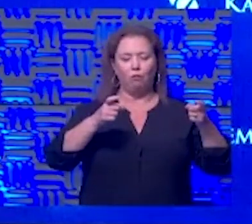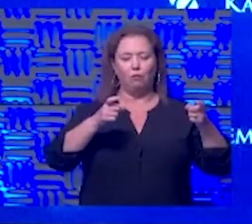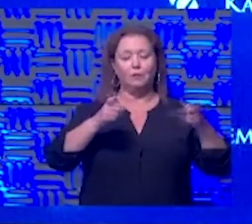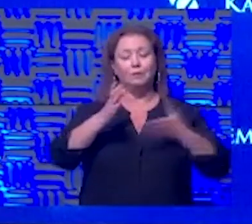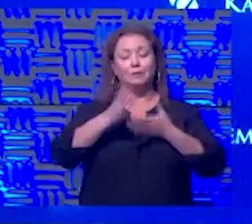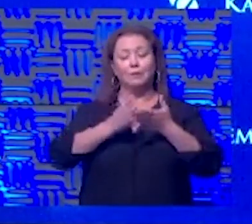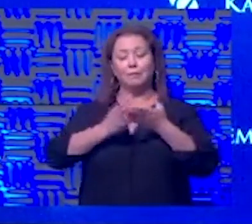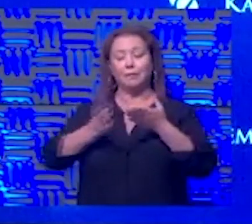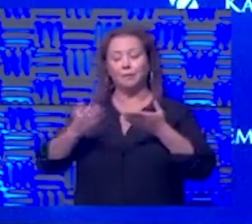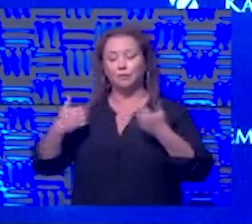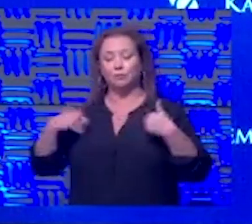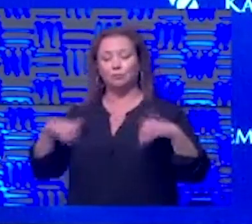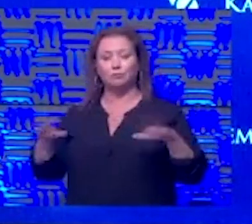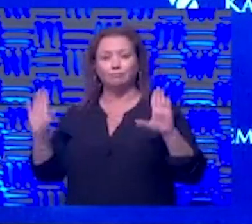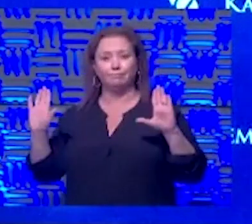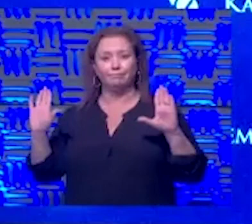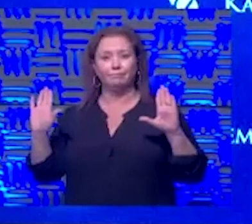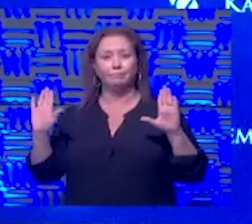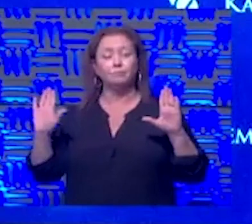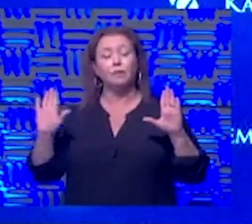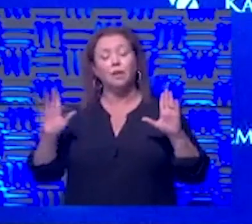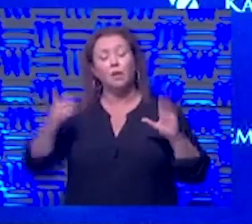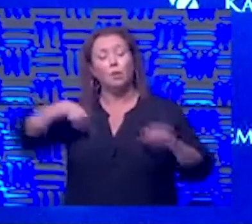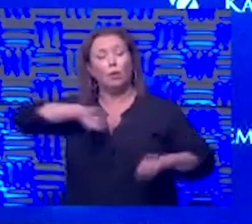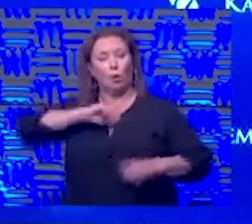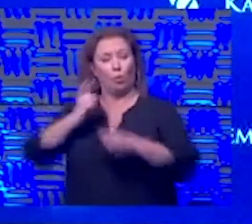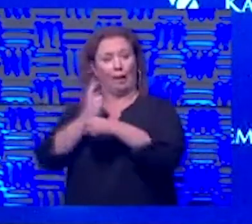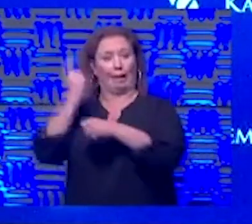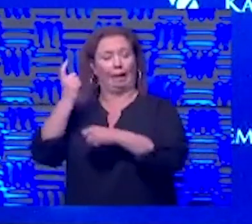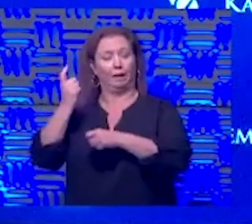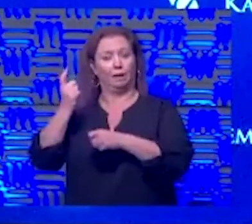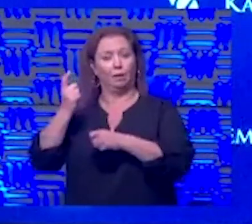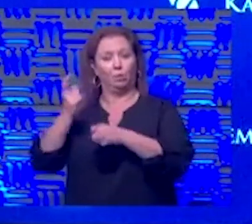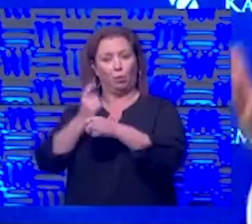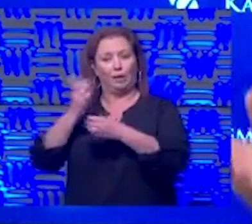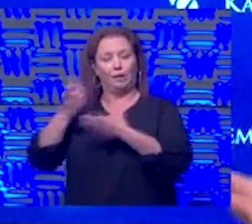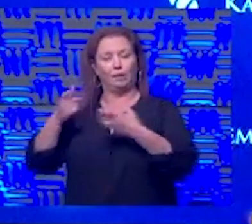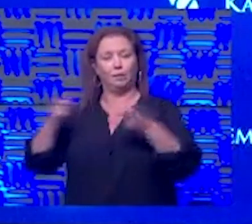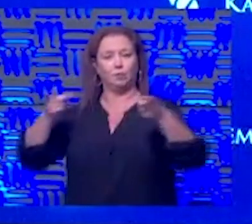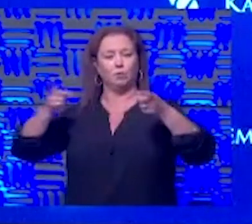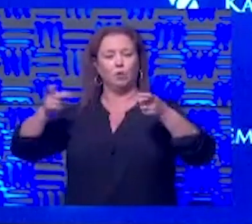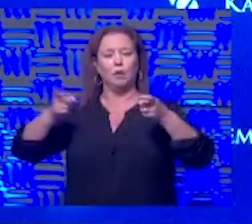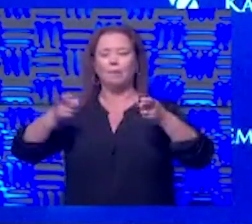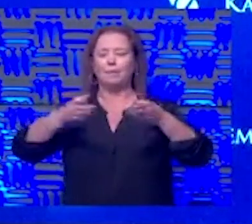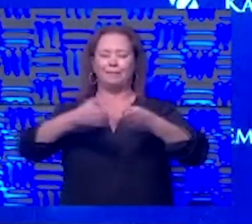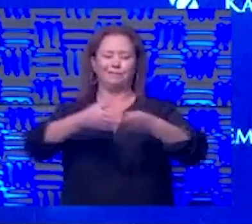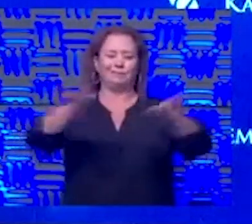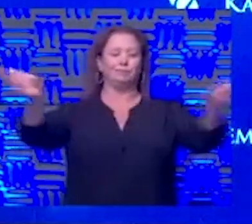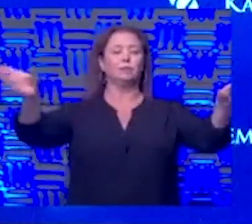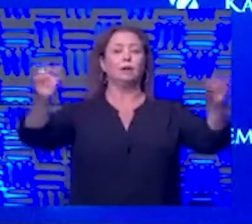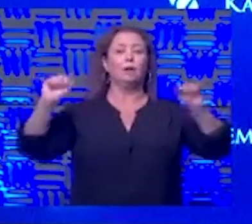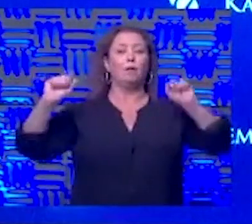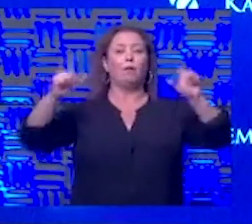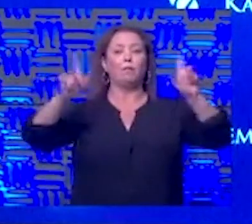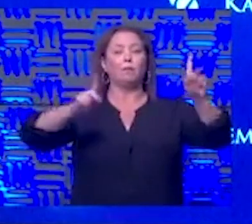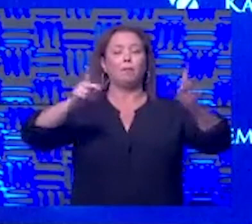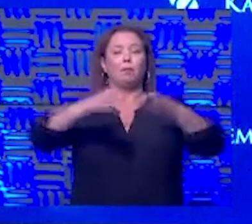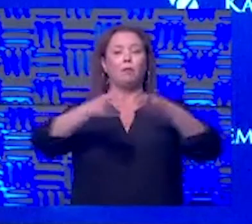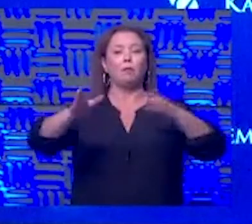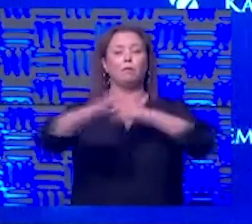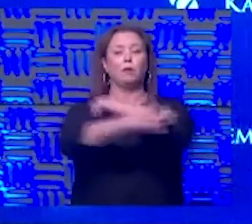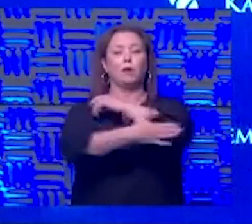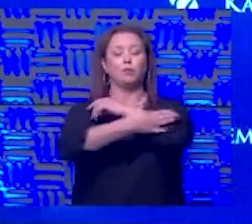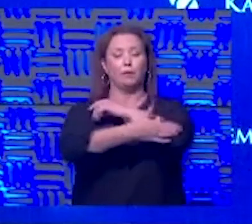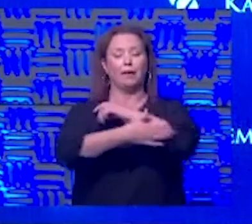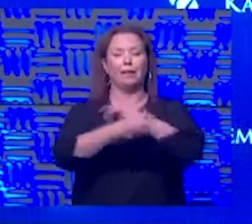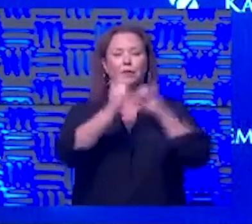we try to win on. Ultimately, we are winning, but that's the whole landscape of all people all across the country. There are